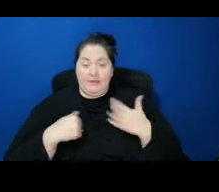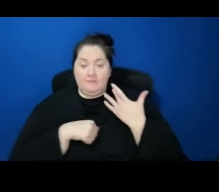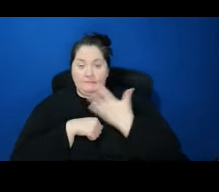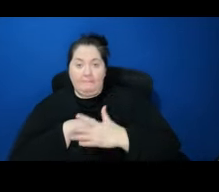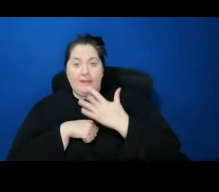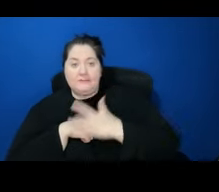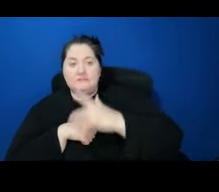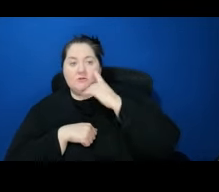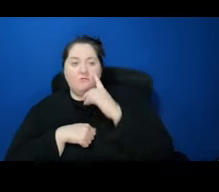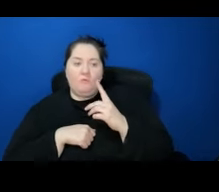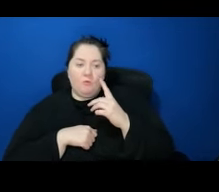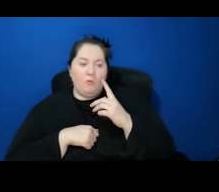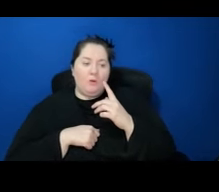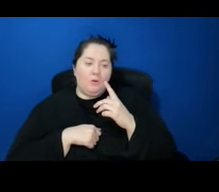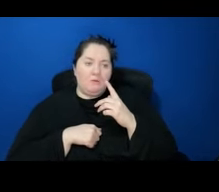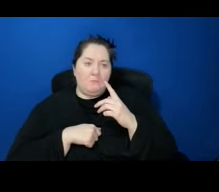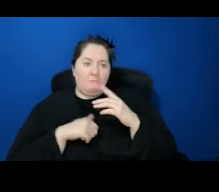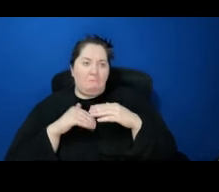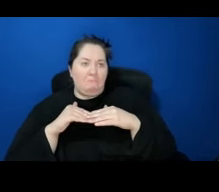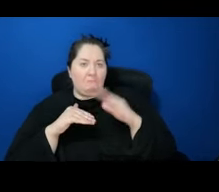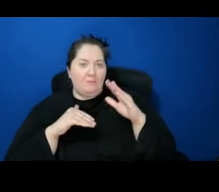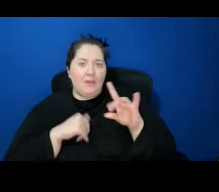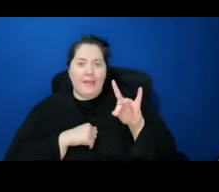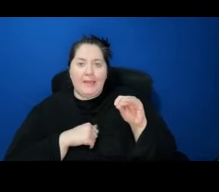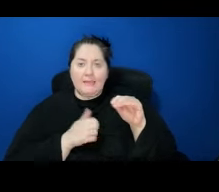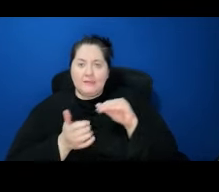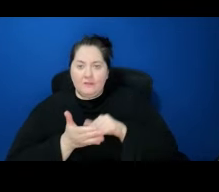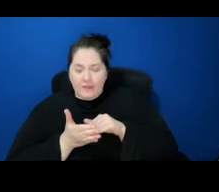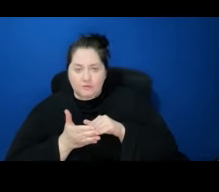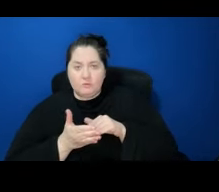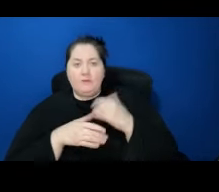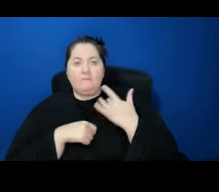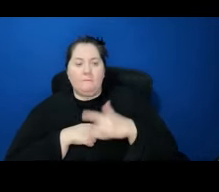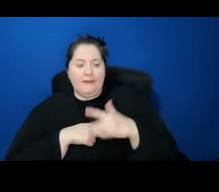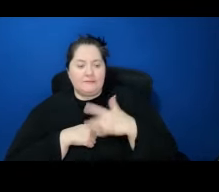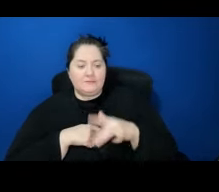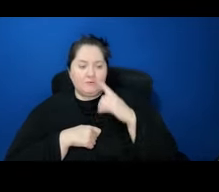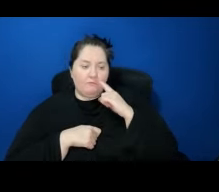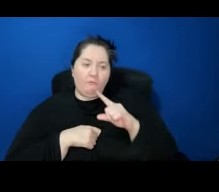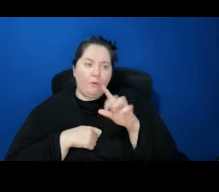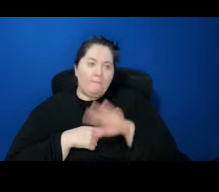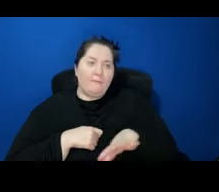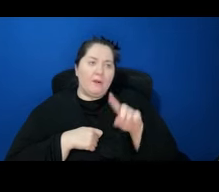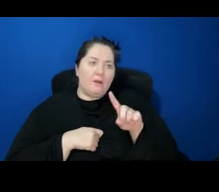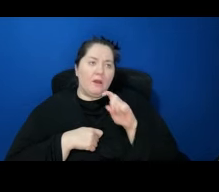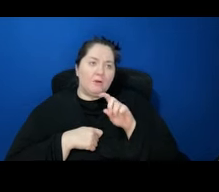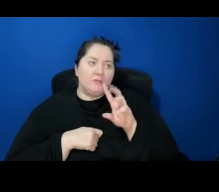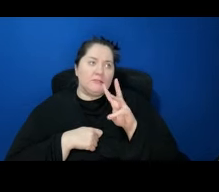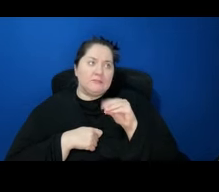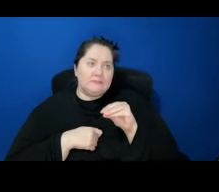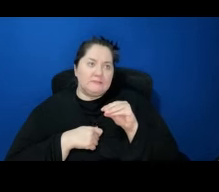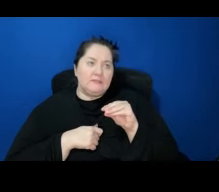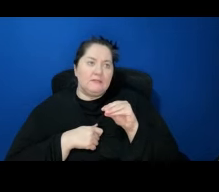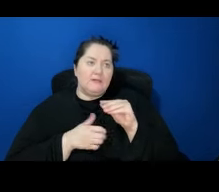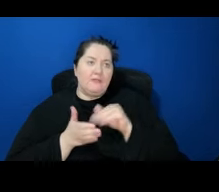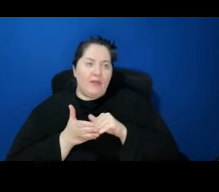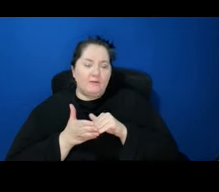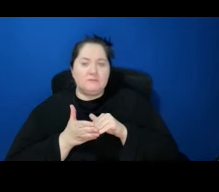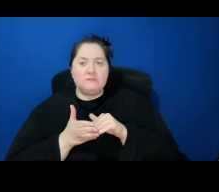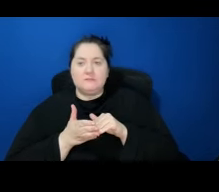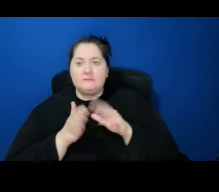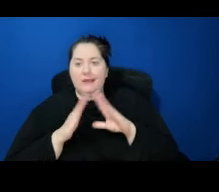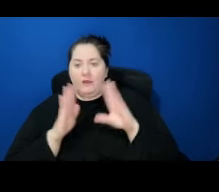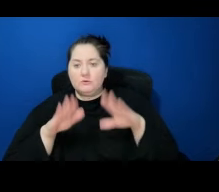for well in excess of that 80,000. We have capacity for about 160,000 housing units, even